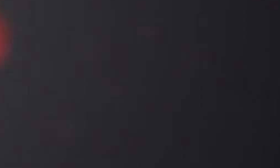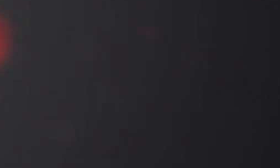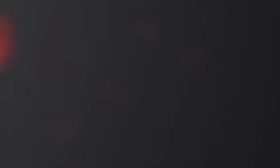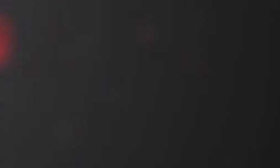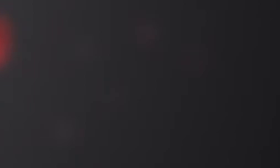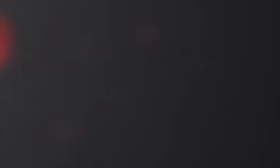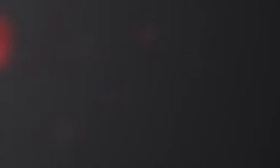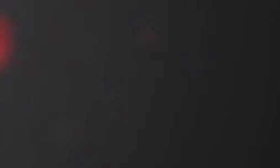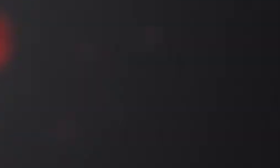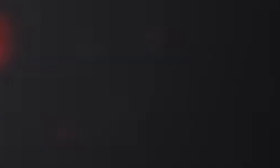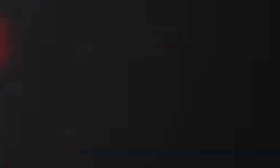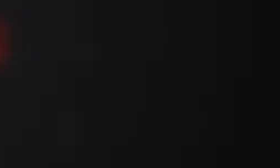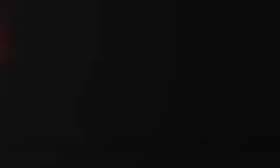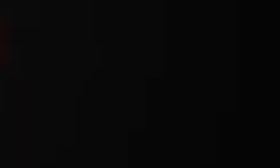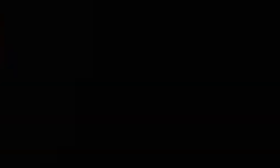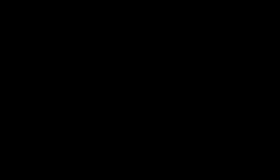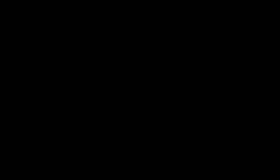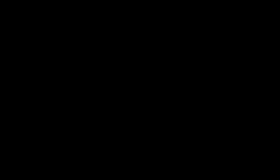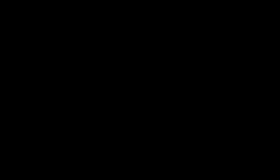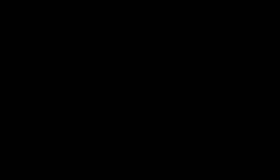cupertino.org/coronavirus.